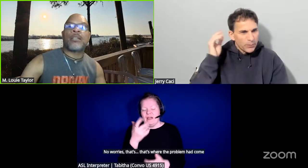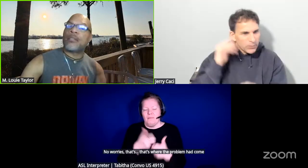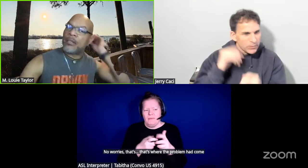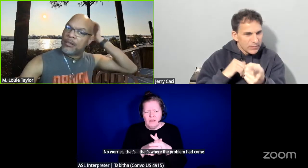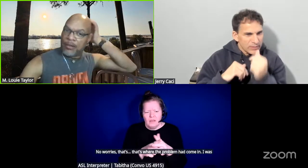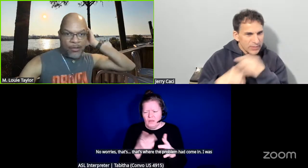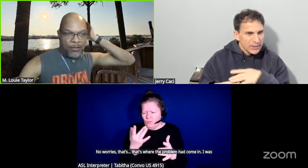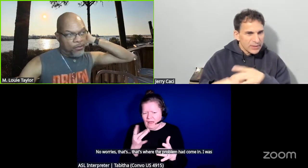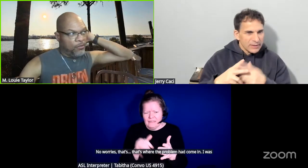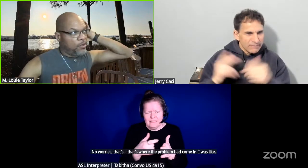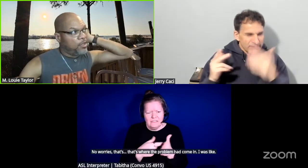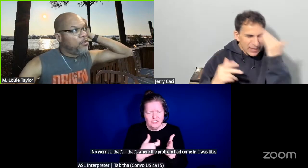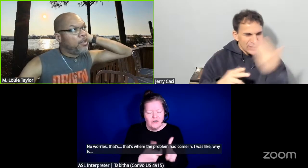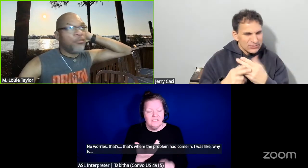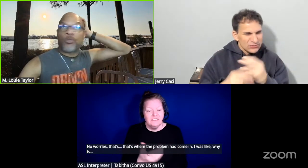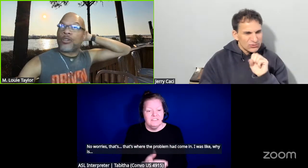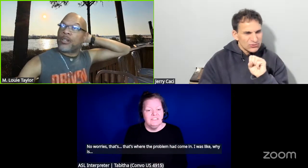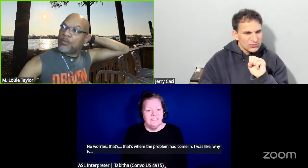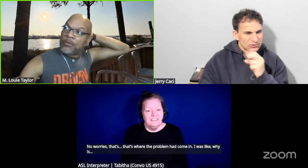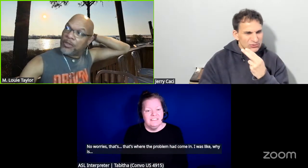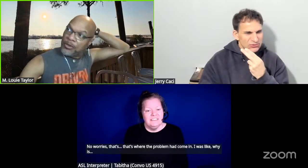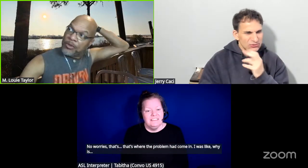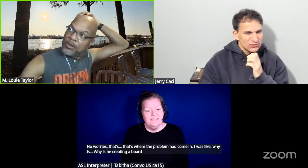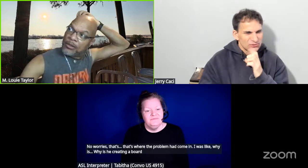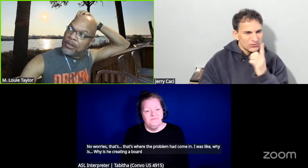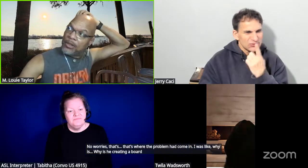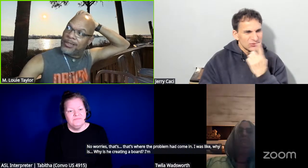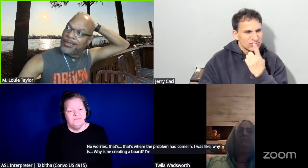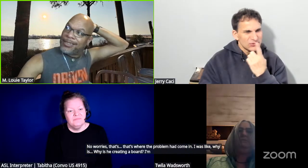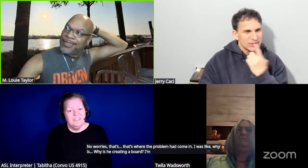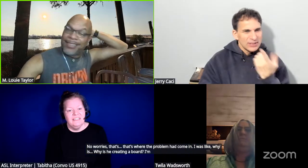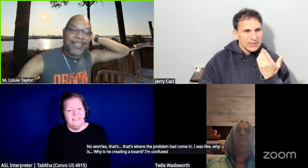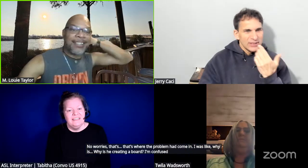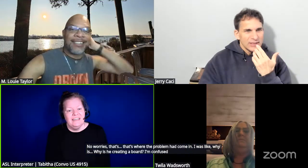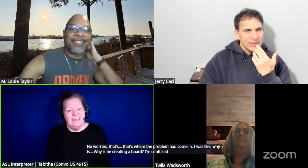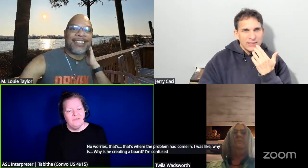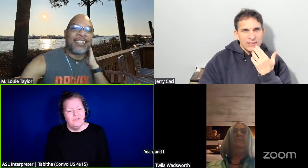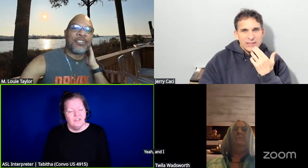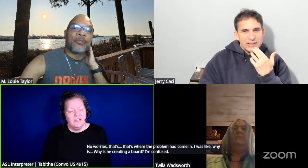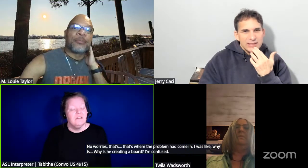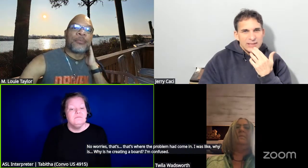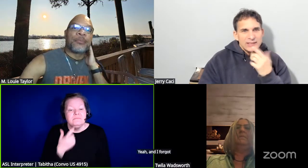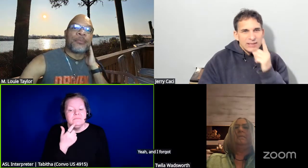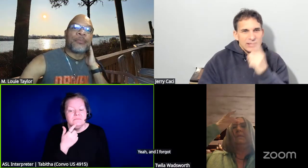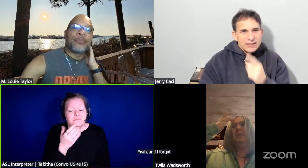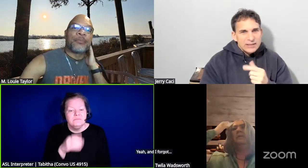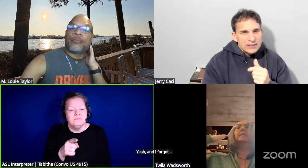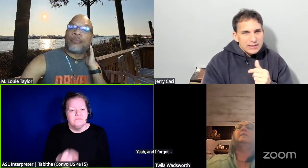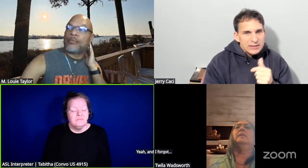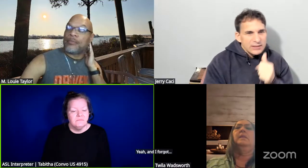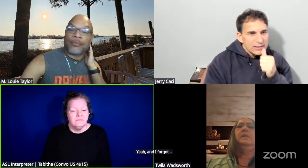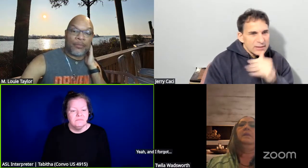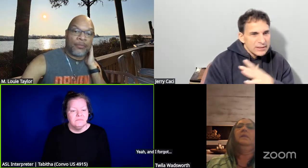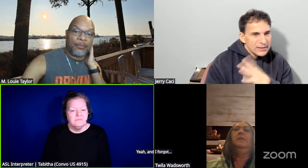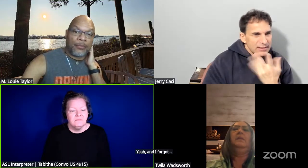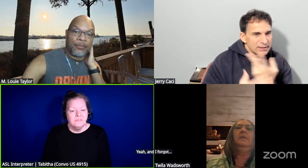like, why is he creating a board? I'm confused. Yeah, and I forgot